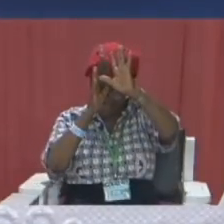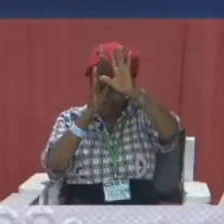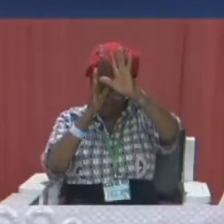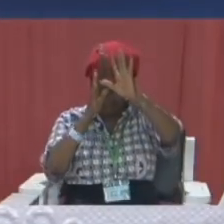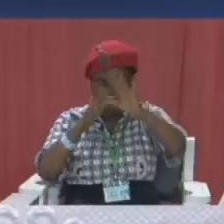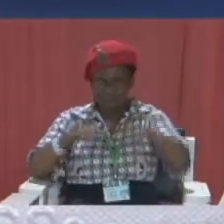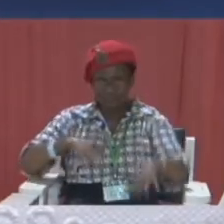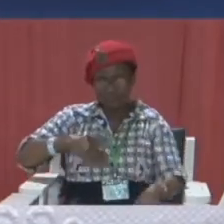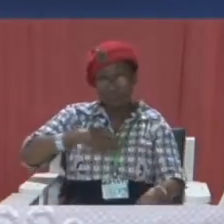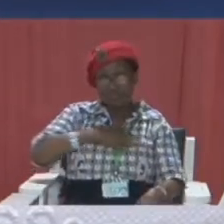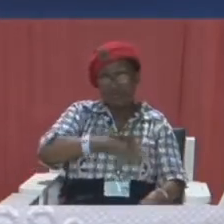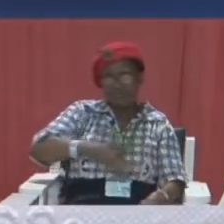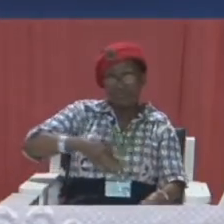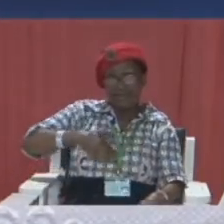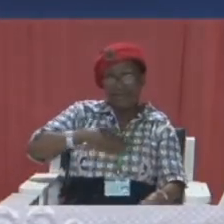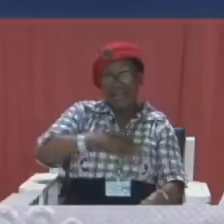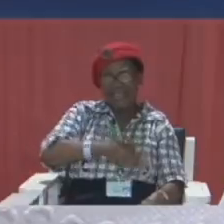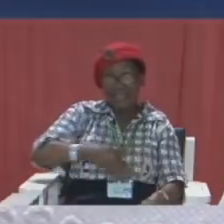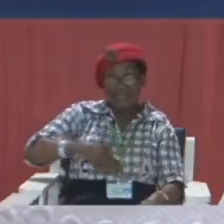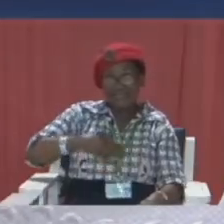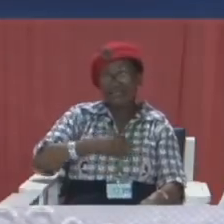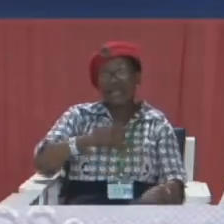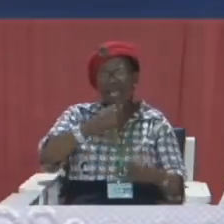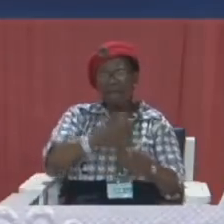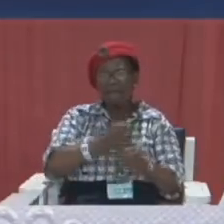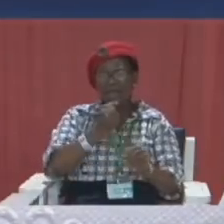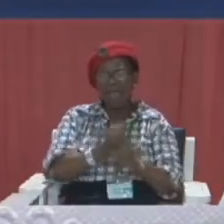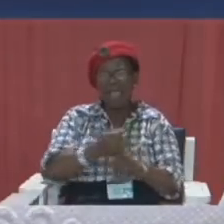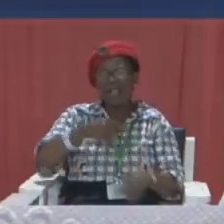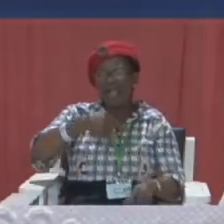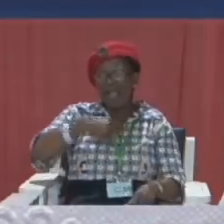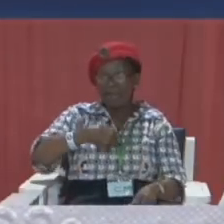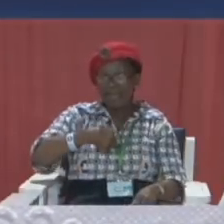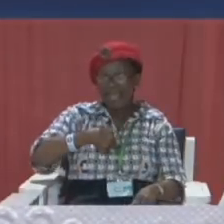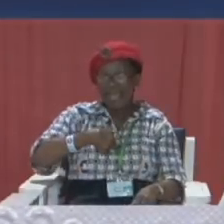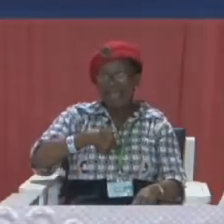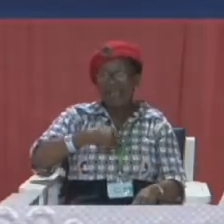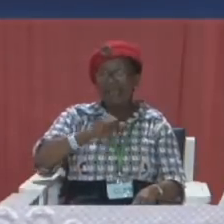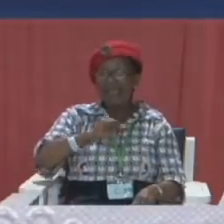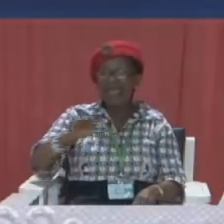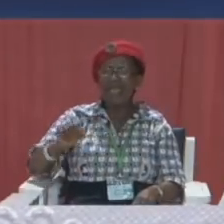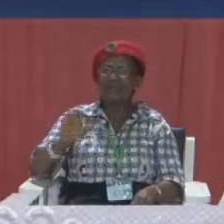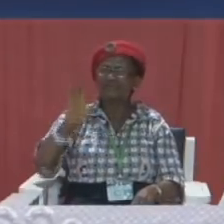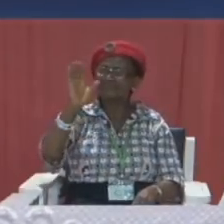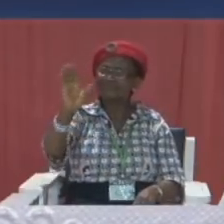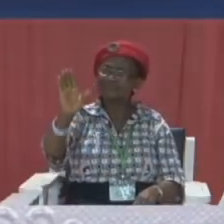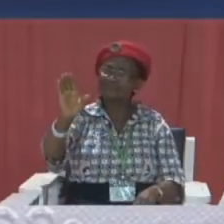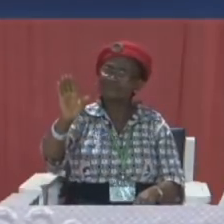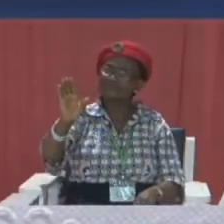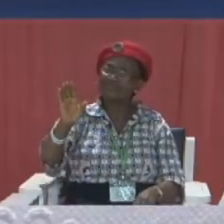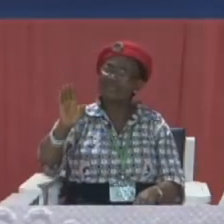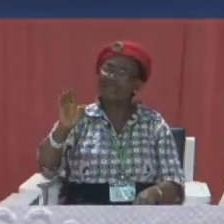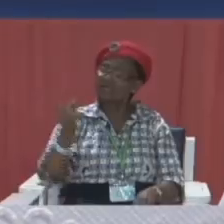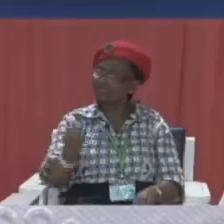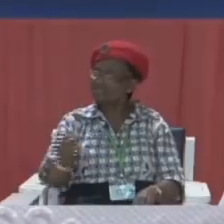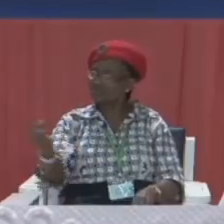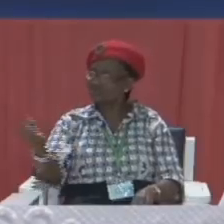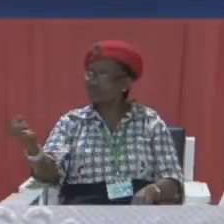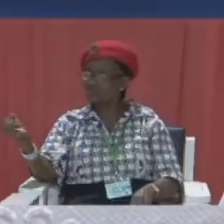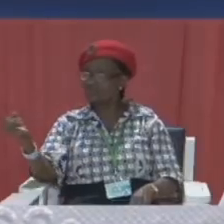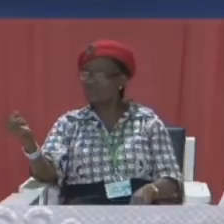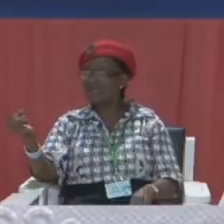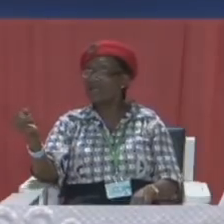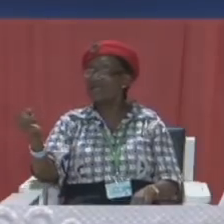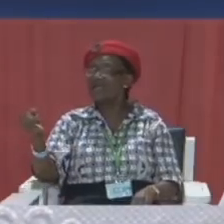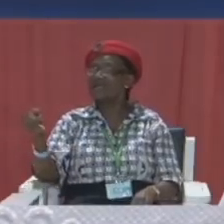please make me a channel of exceeding great joy. Eso mi di ohun elo ohun ayo nla nla si